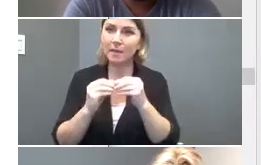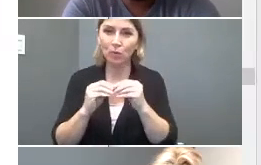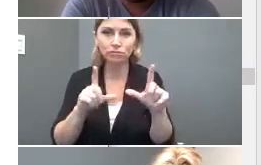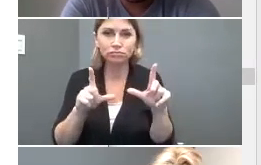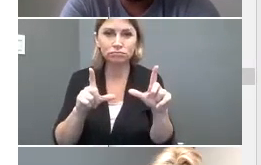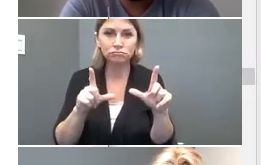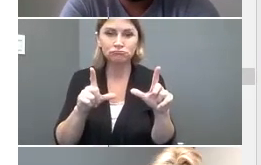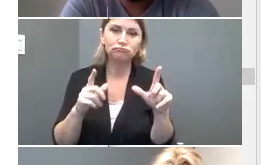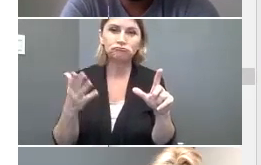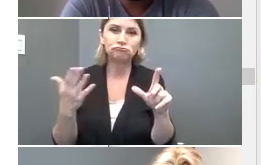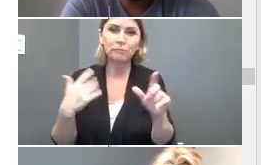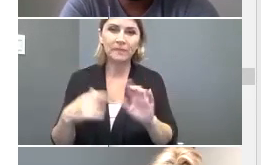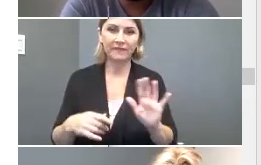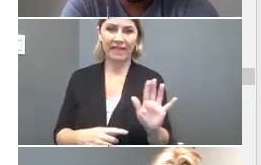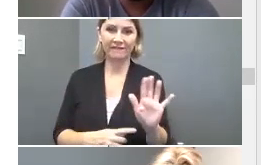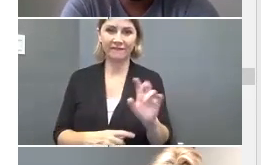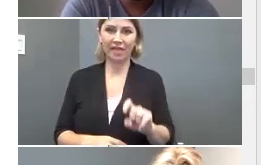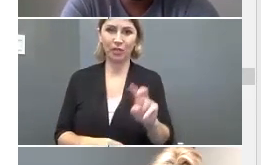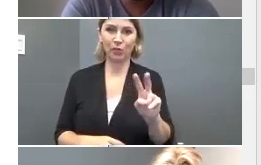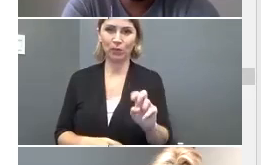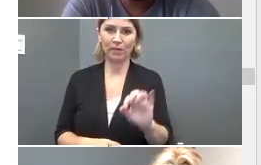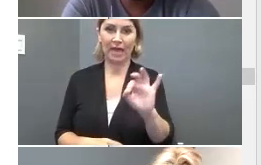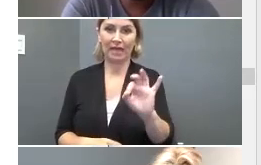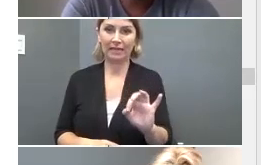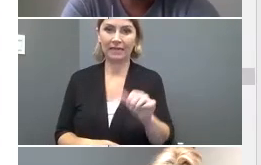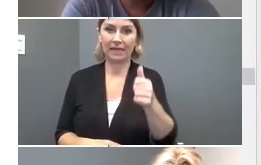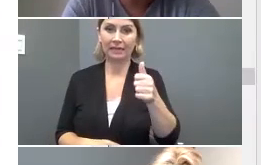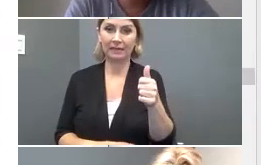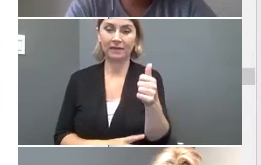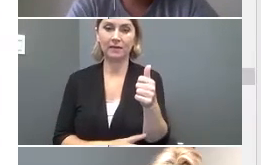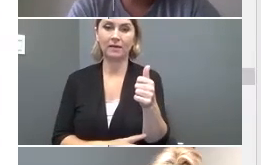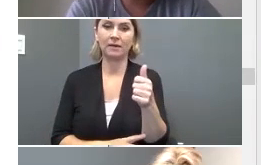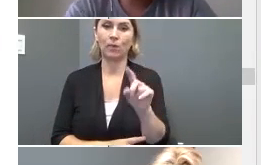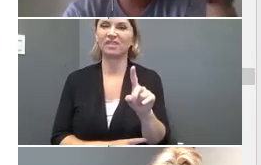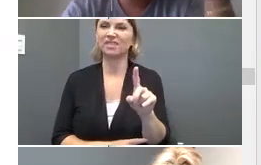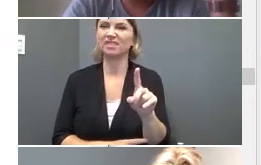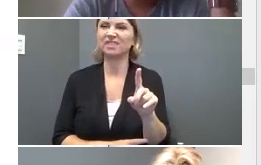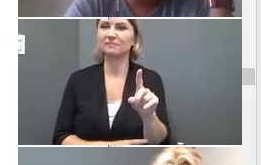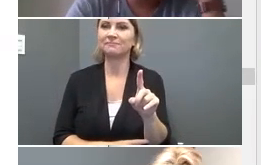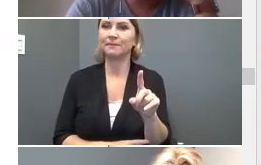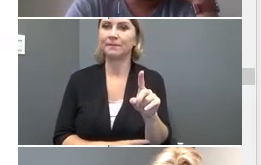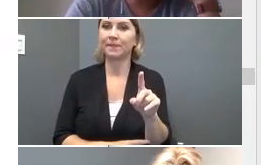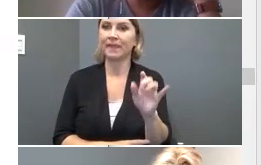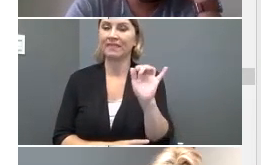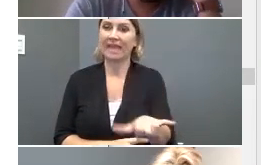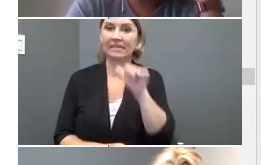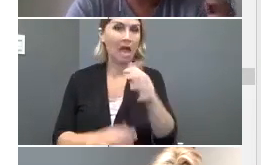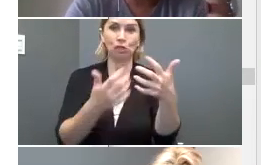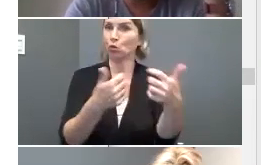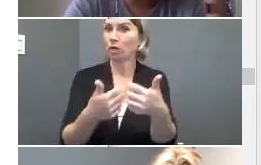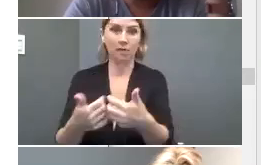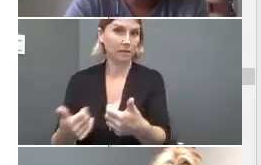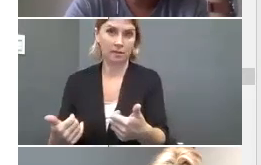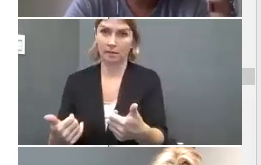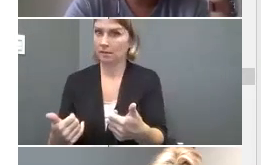is 5, 2, 9, 10, 1, right? These are unsorted numbers, and